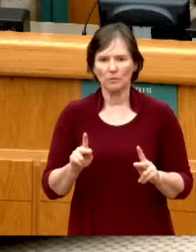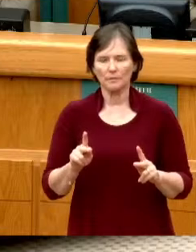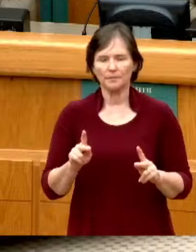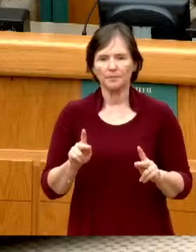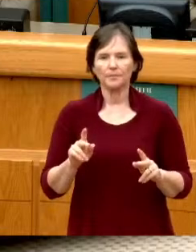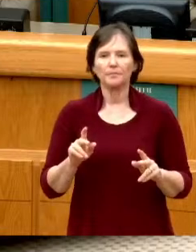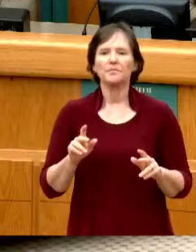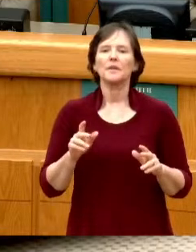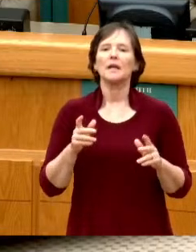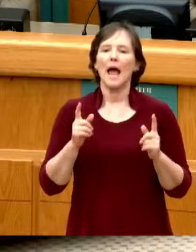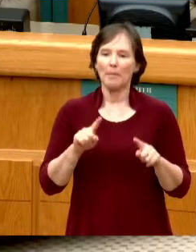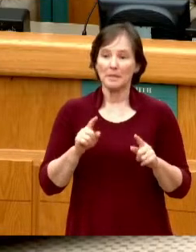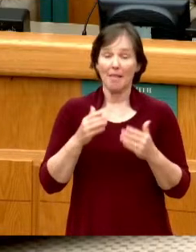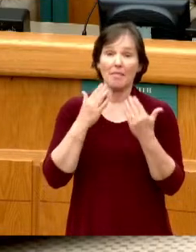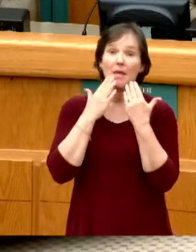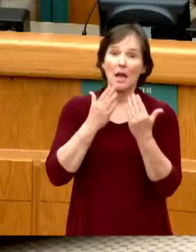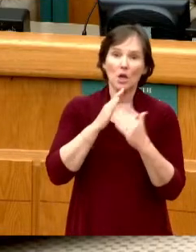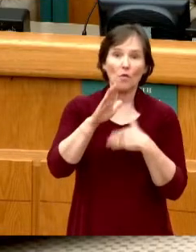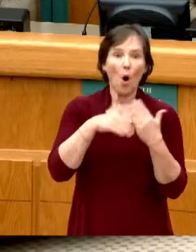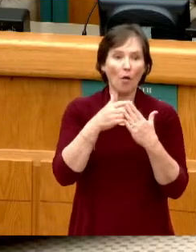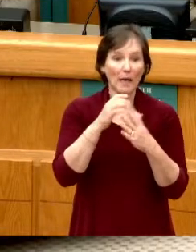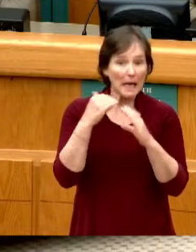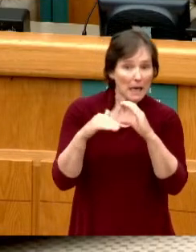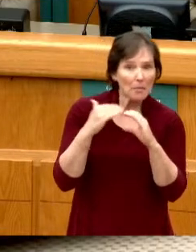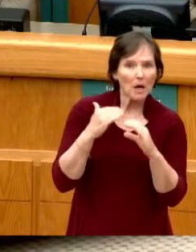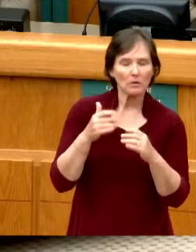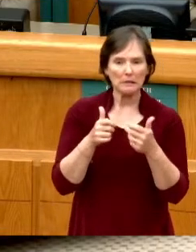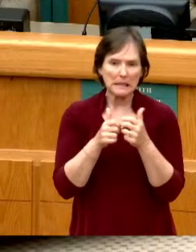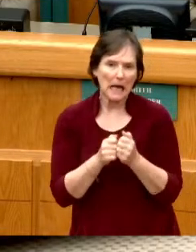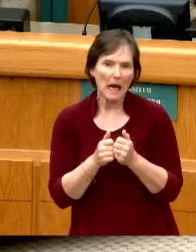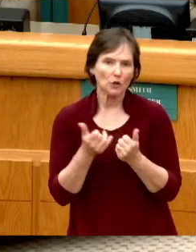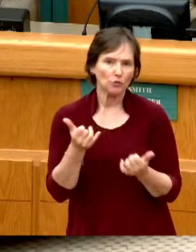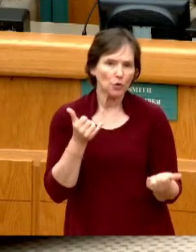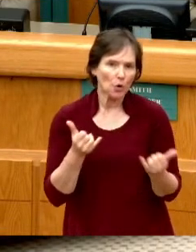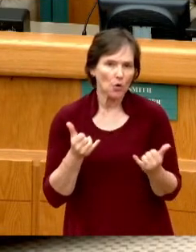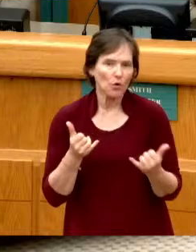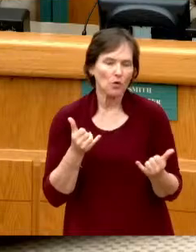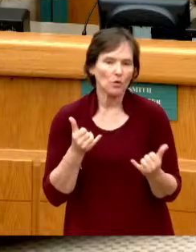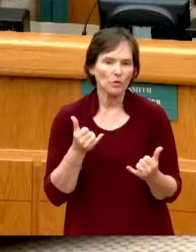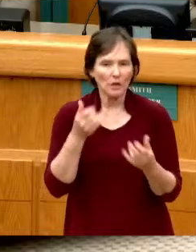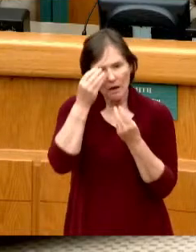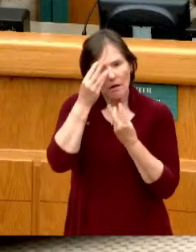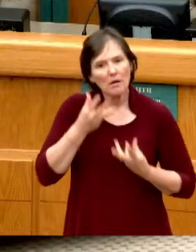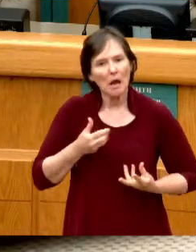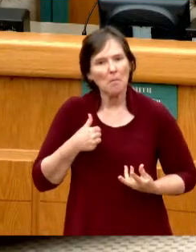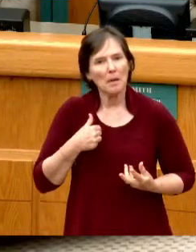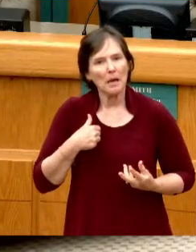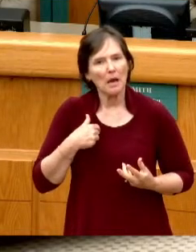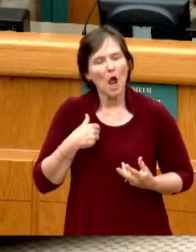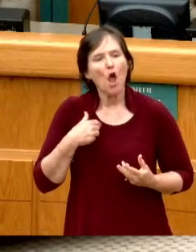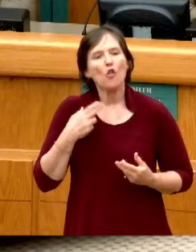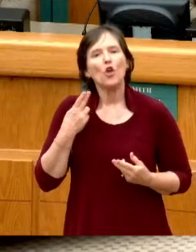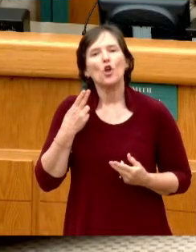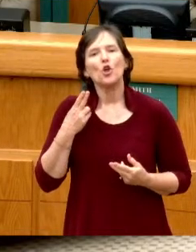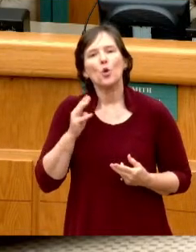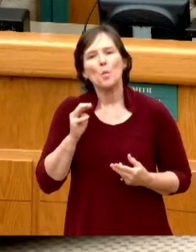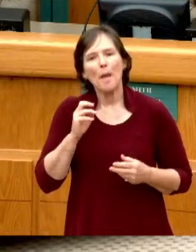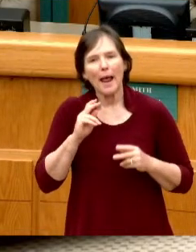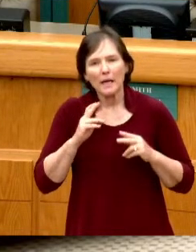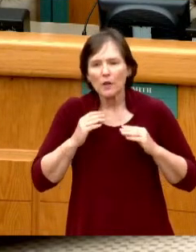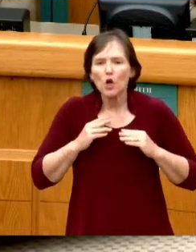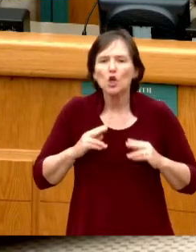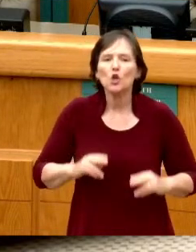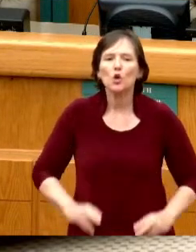for all of your emails, your texts, and your calls that share with me the humanity of what